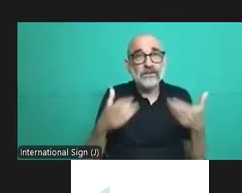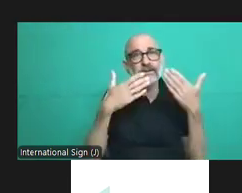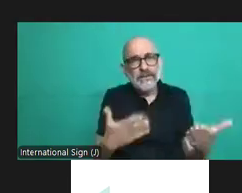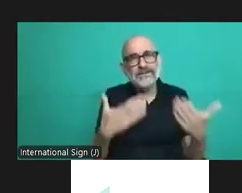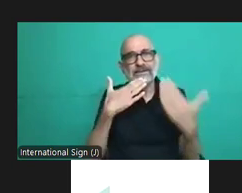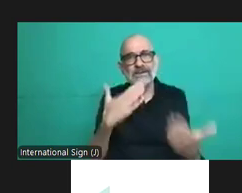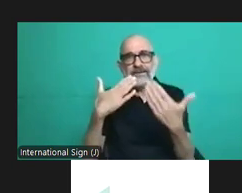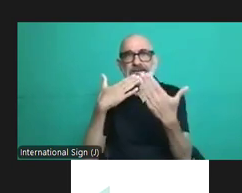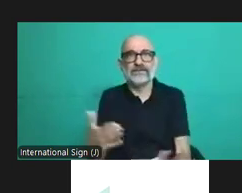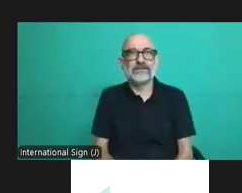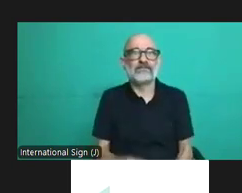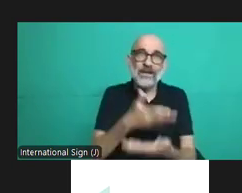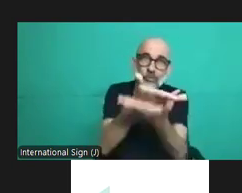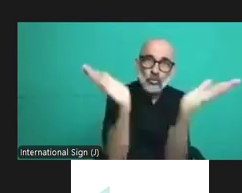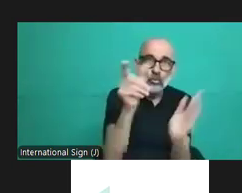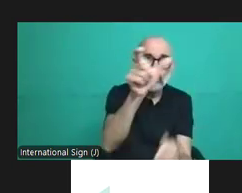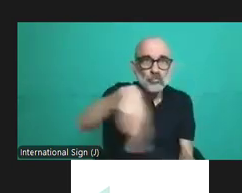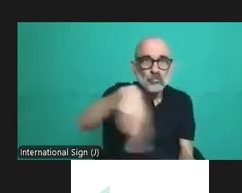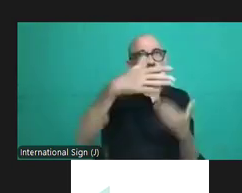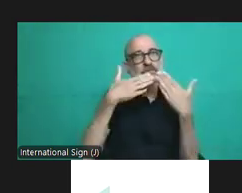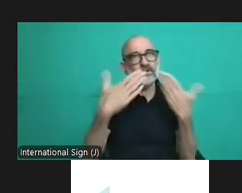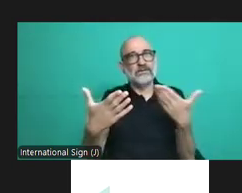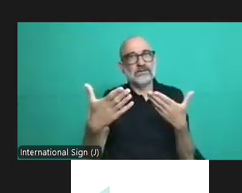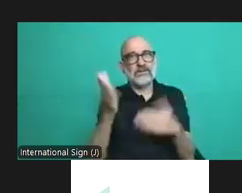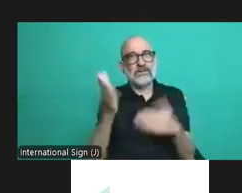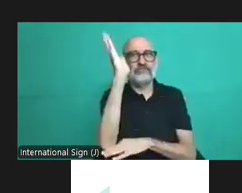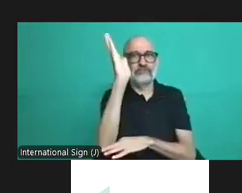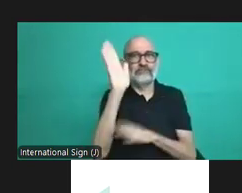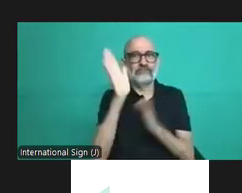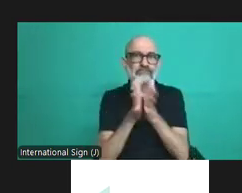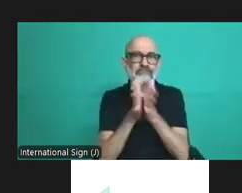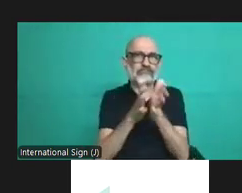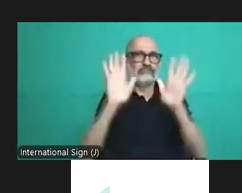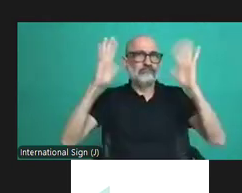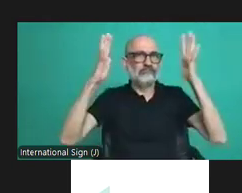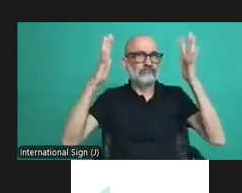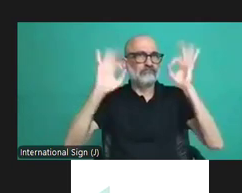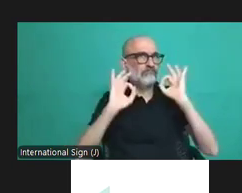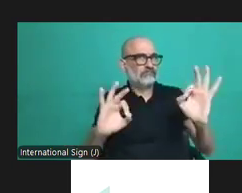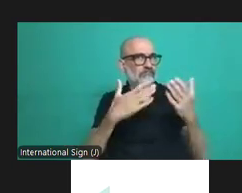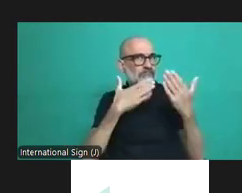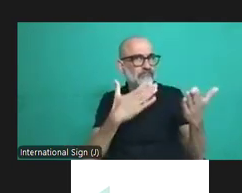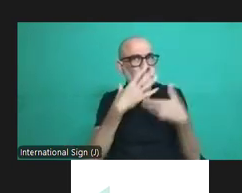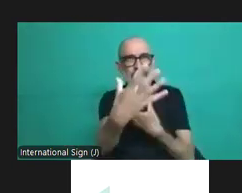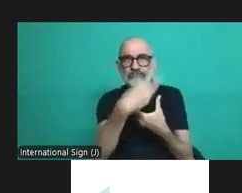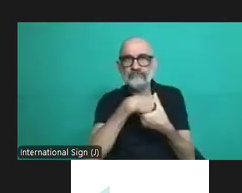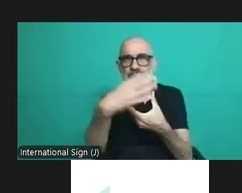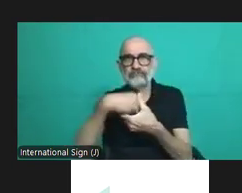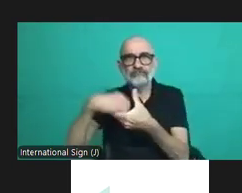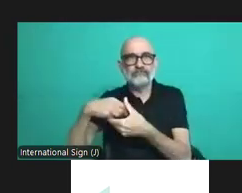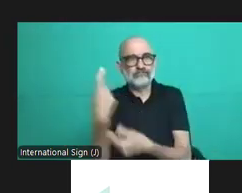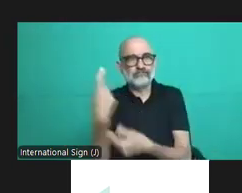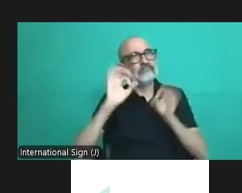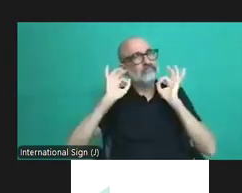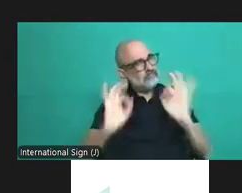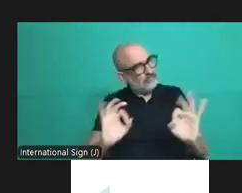it very efficient in time. So thanks for your participation and hope to see you in the next webinar. Okay, bye-bye. Thank you, thank